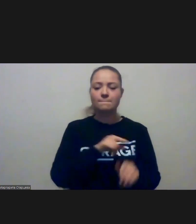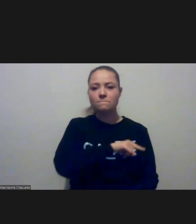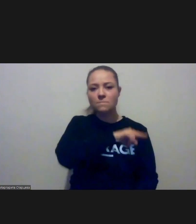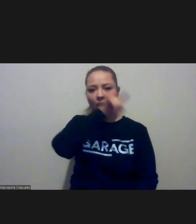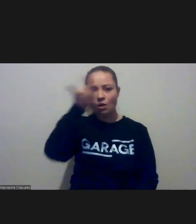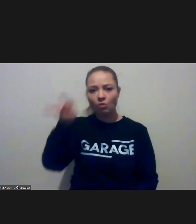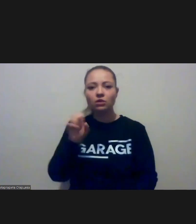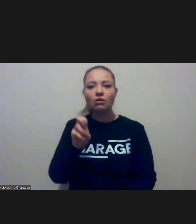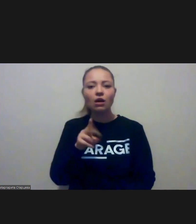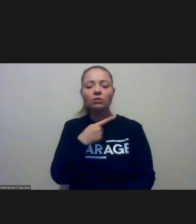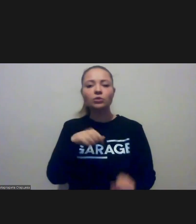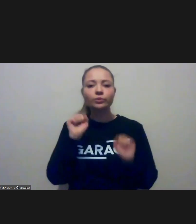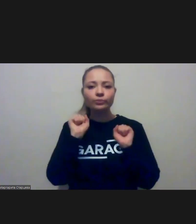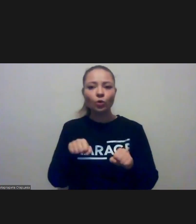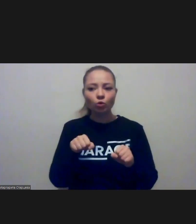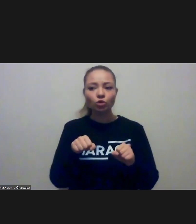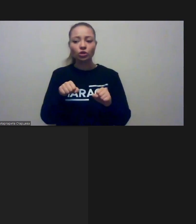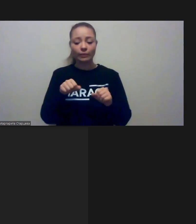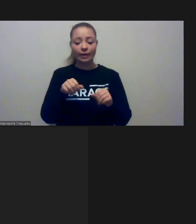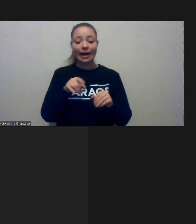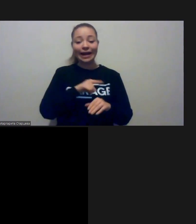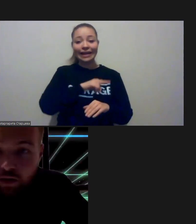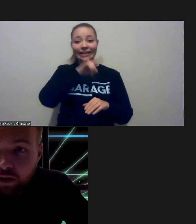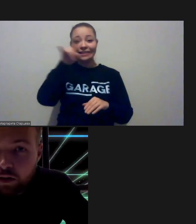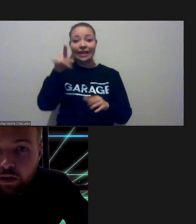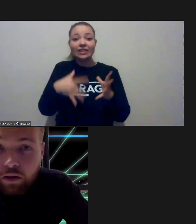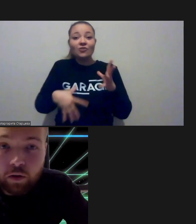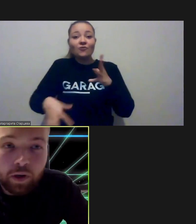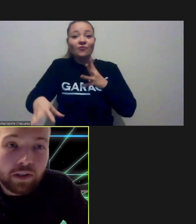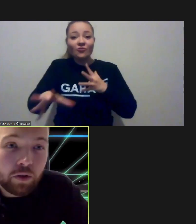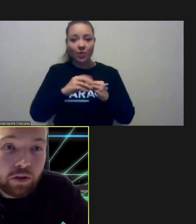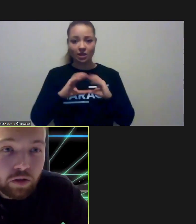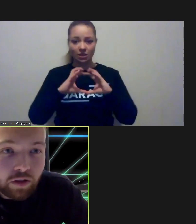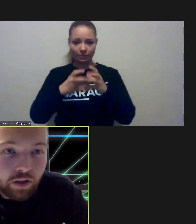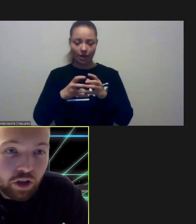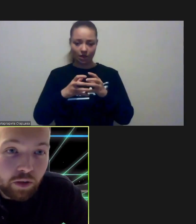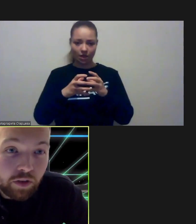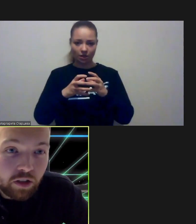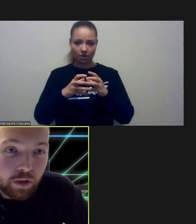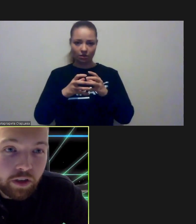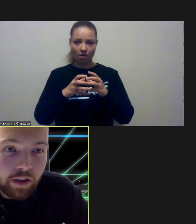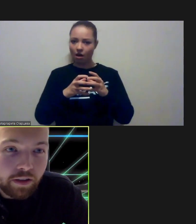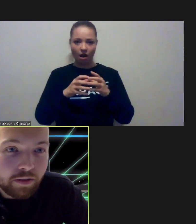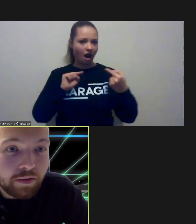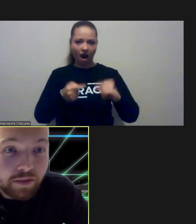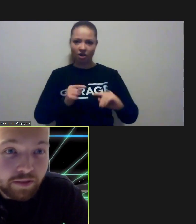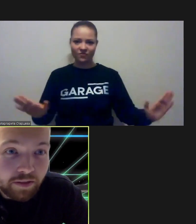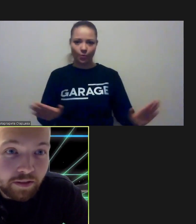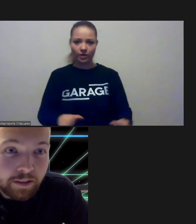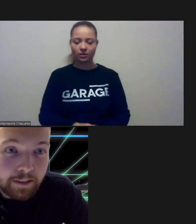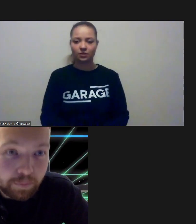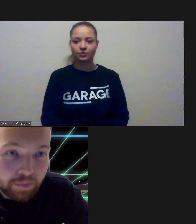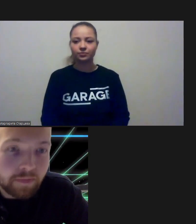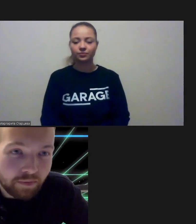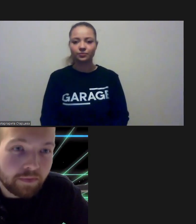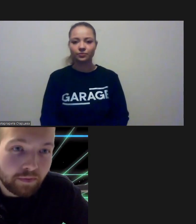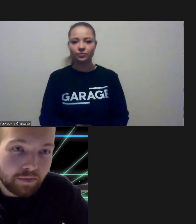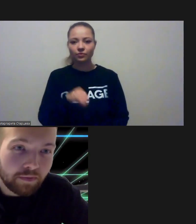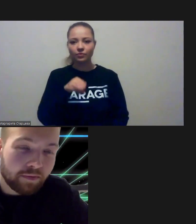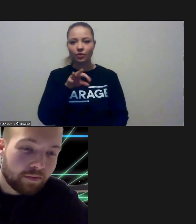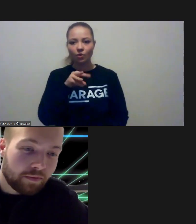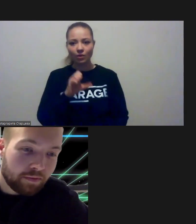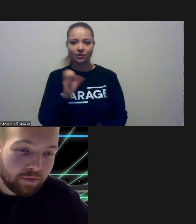we all somehow love. Tomás, you need to start sharing the screen again. Ah, yeah,